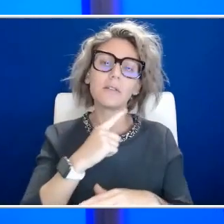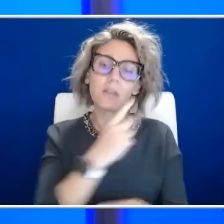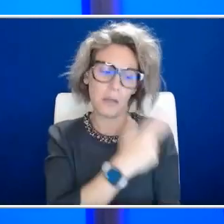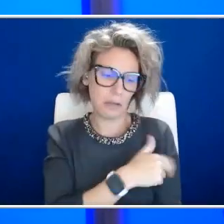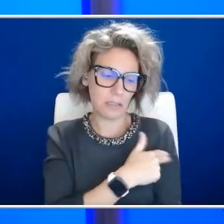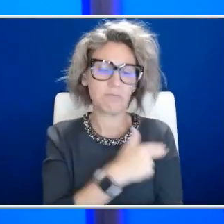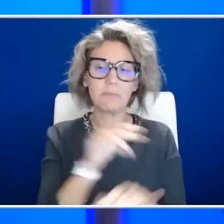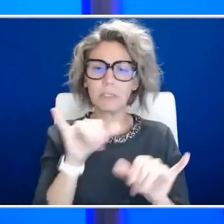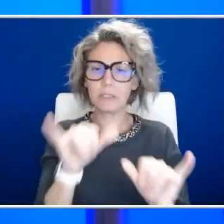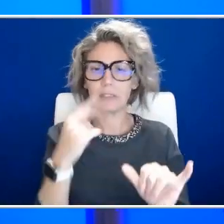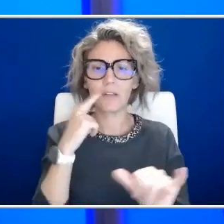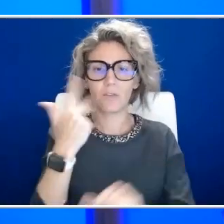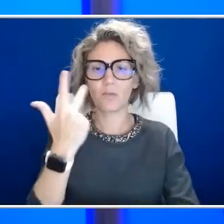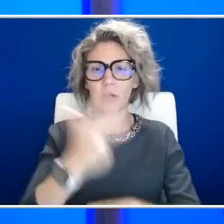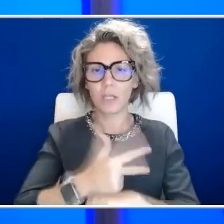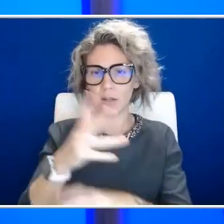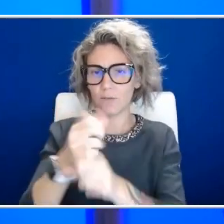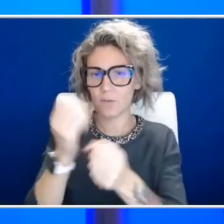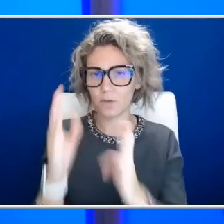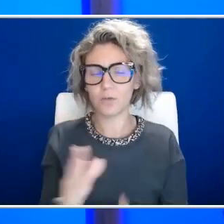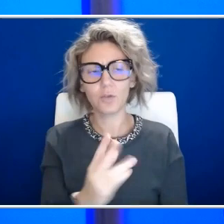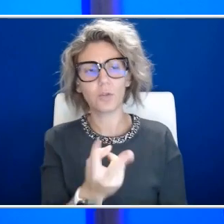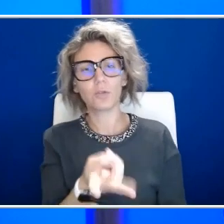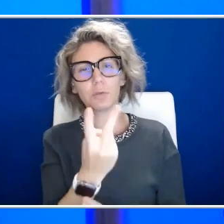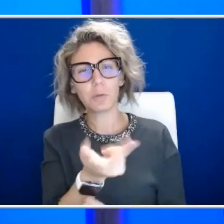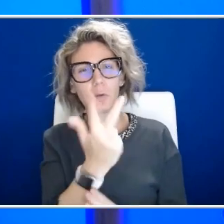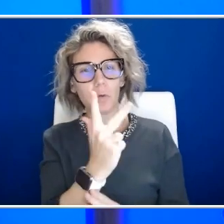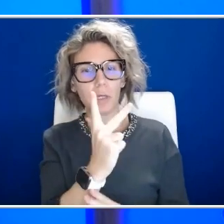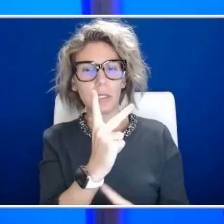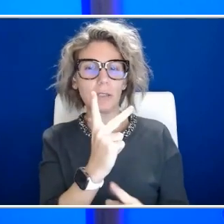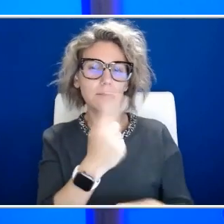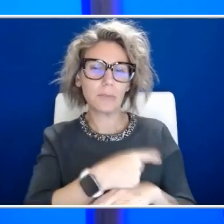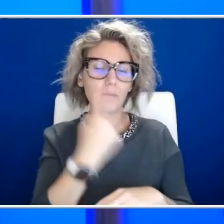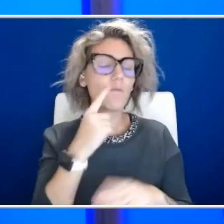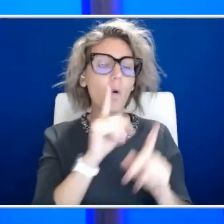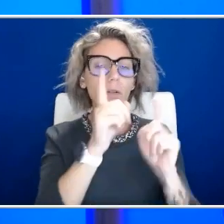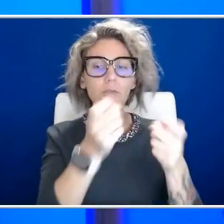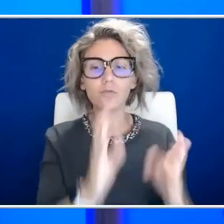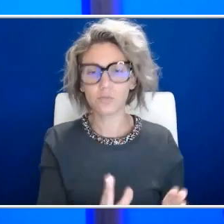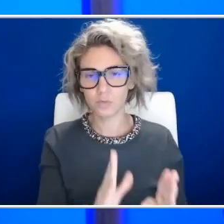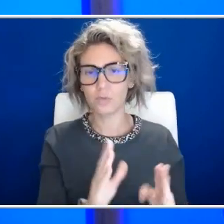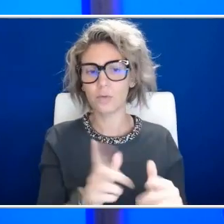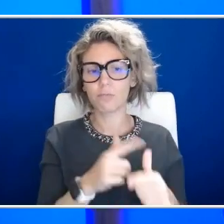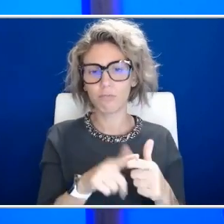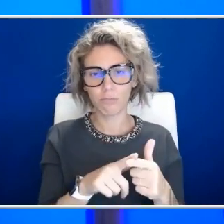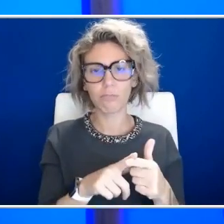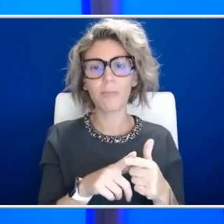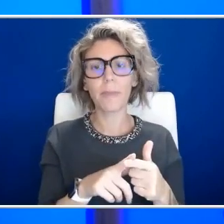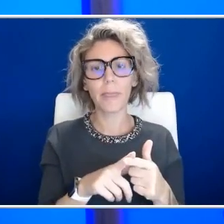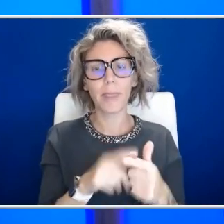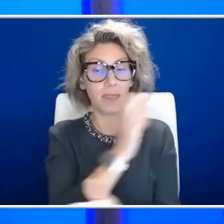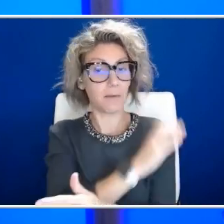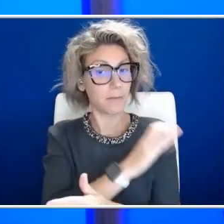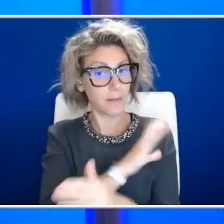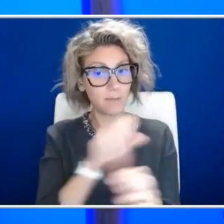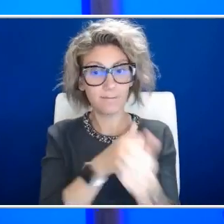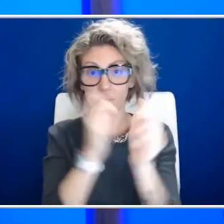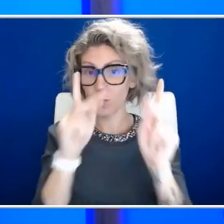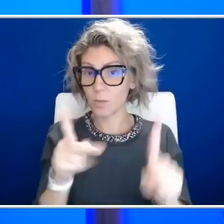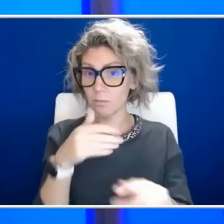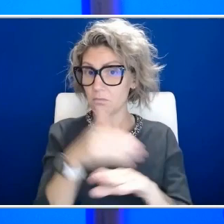the recipient, 2 to 3 days for the donor as well. And then just clinic follow-up after that for both of